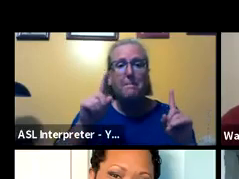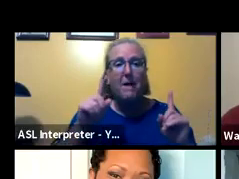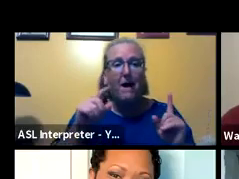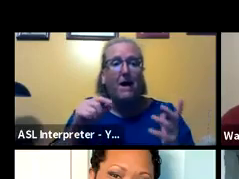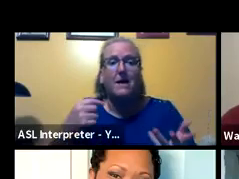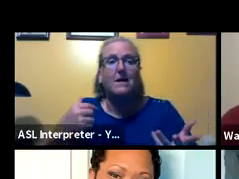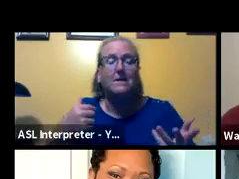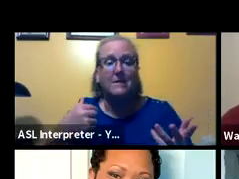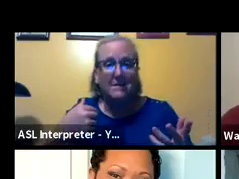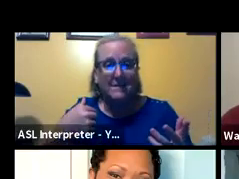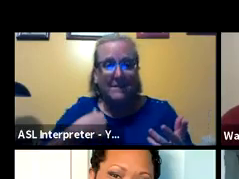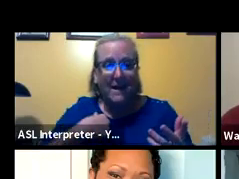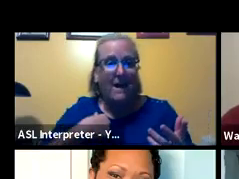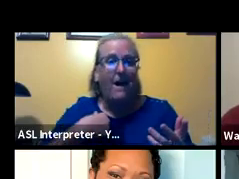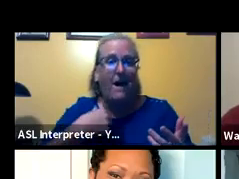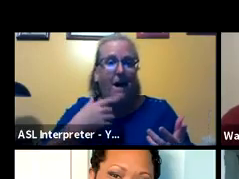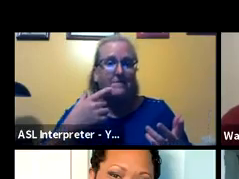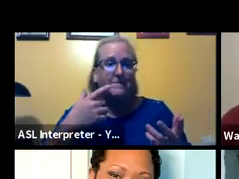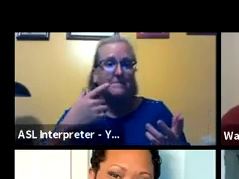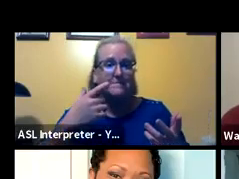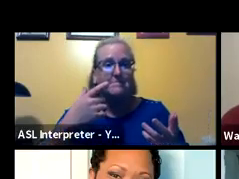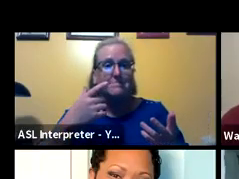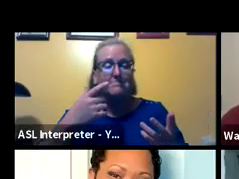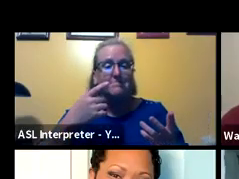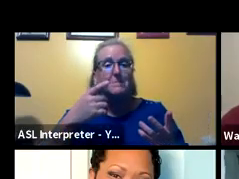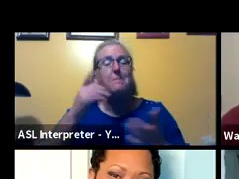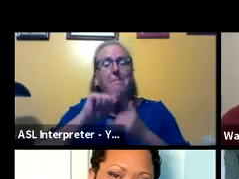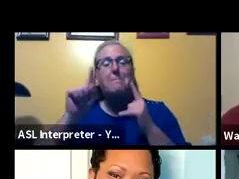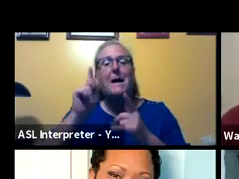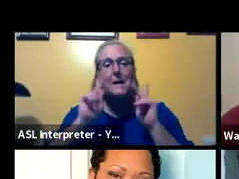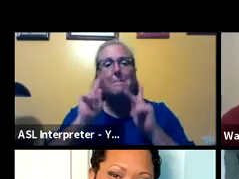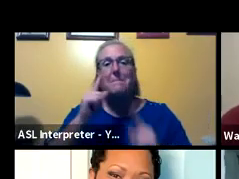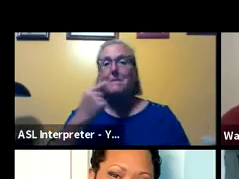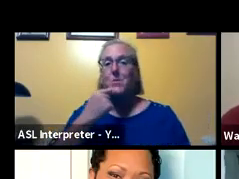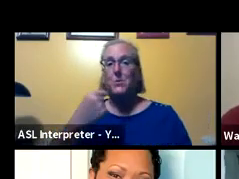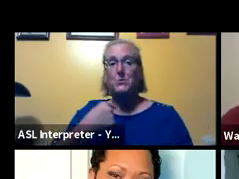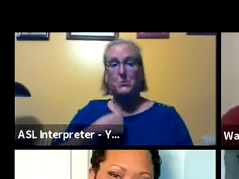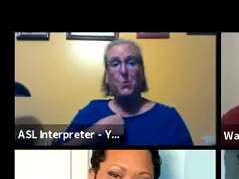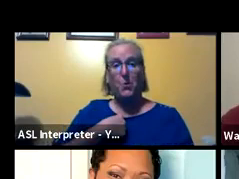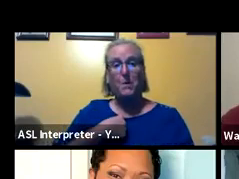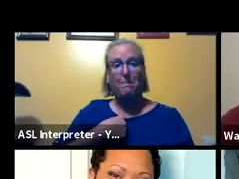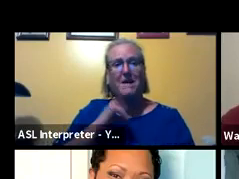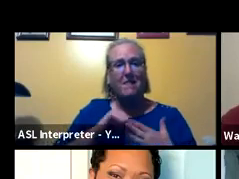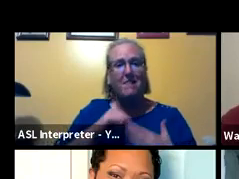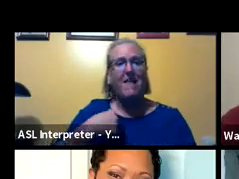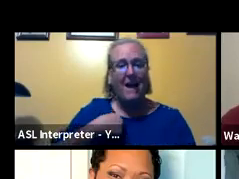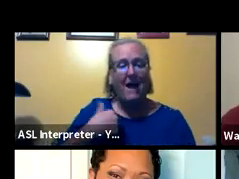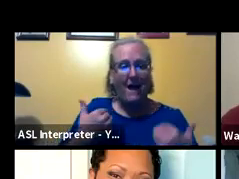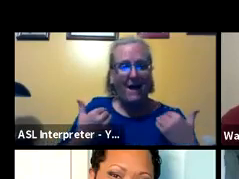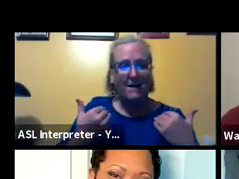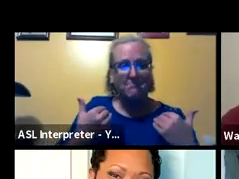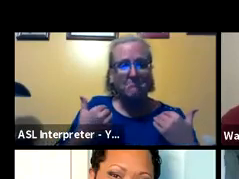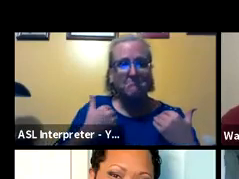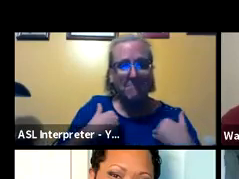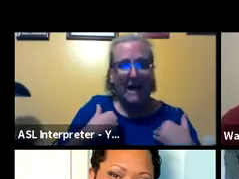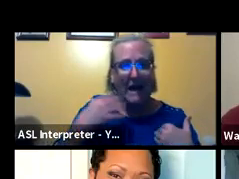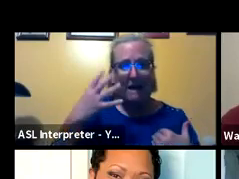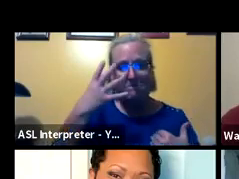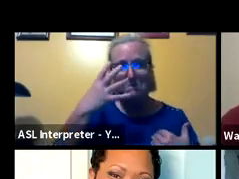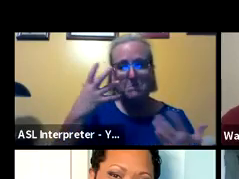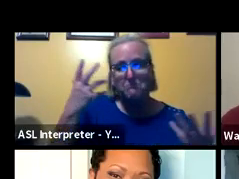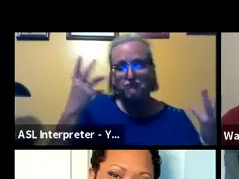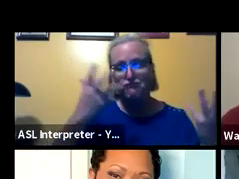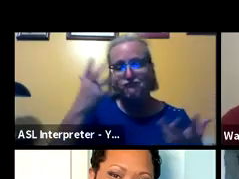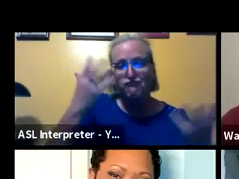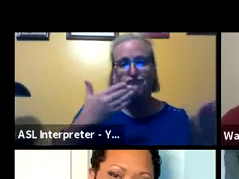years, and I have been told by some people that I have pretty good information. Like